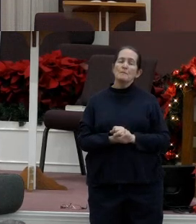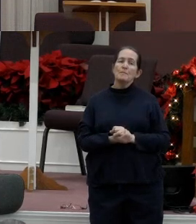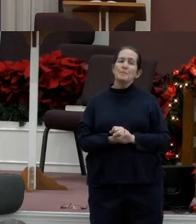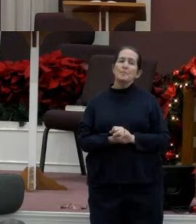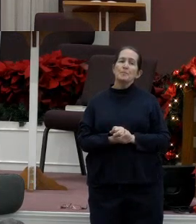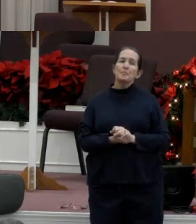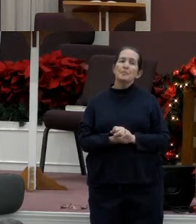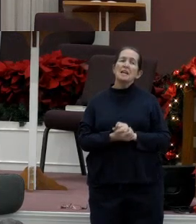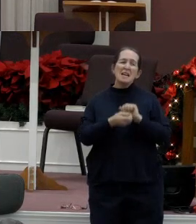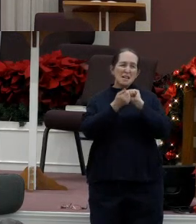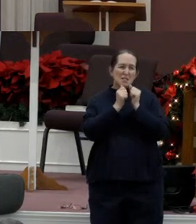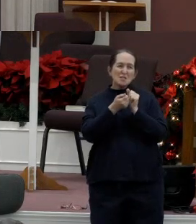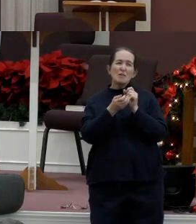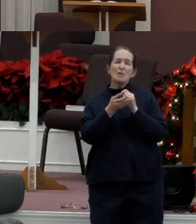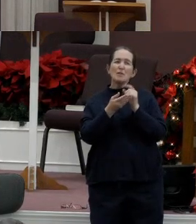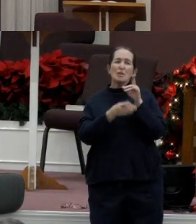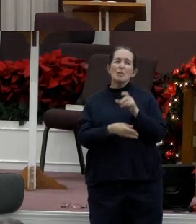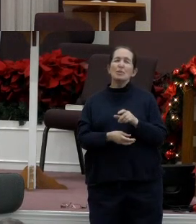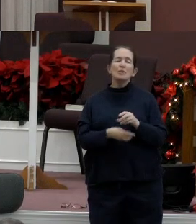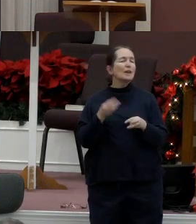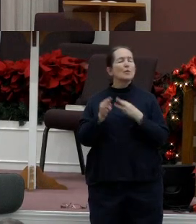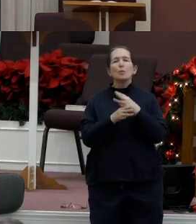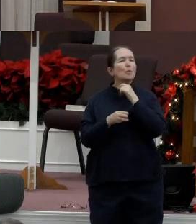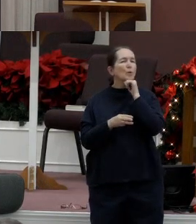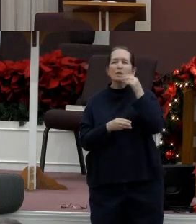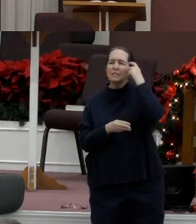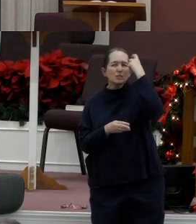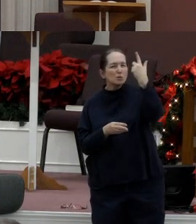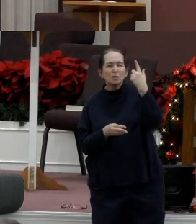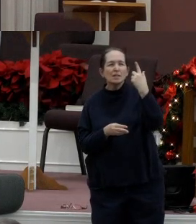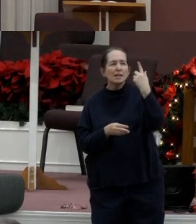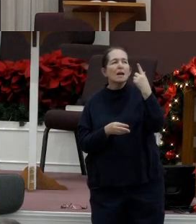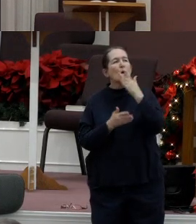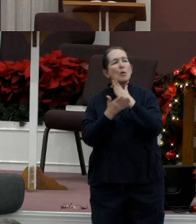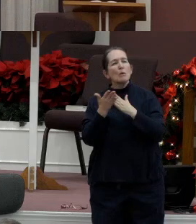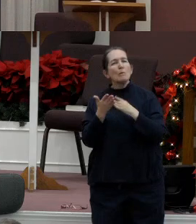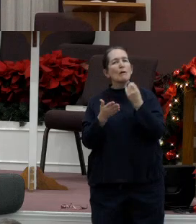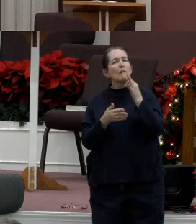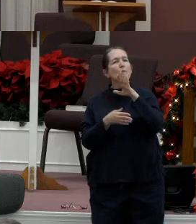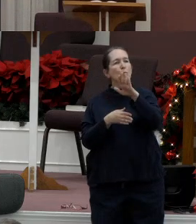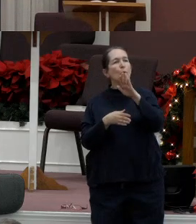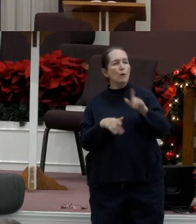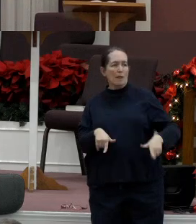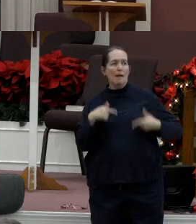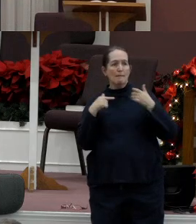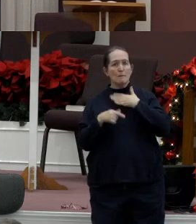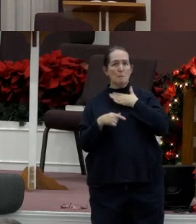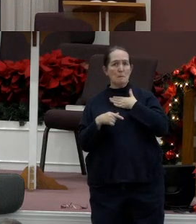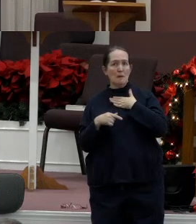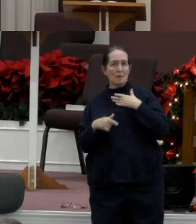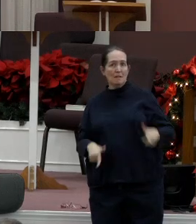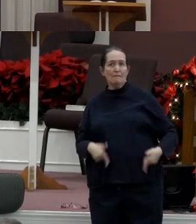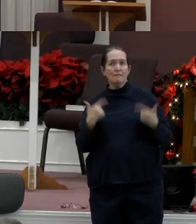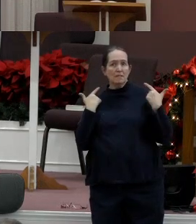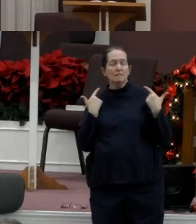There is a suffering that the world doesn't understand that is part of your life and my life.